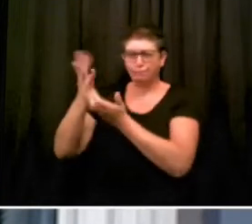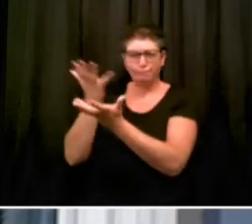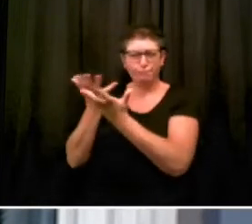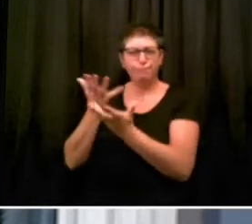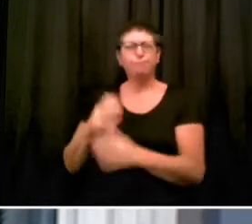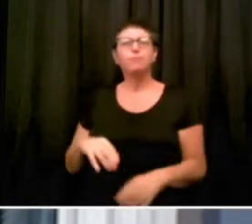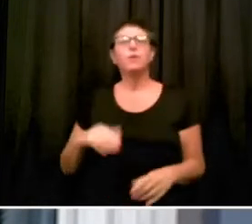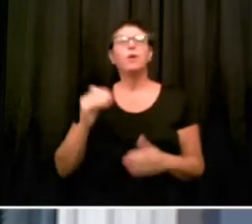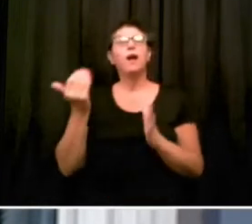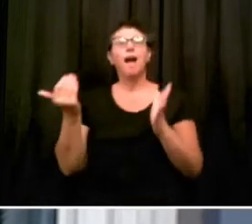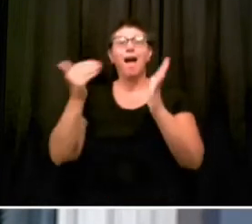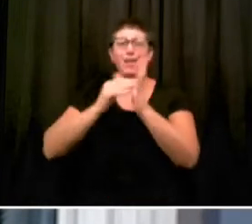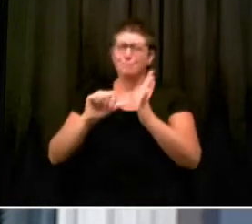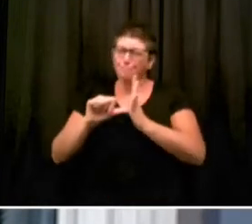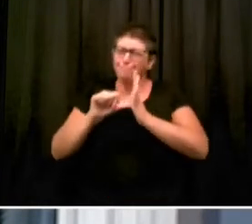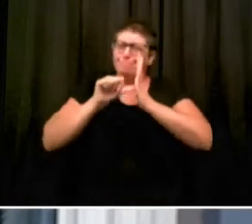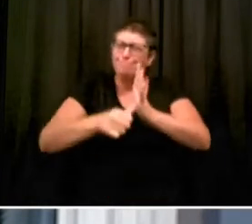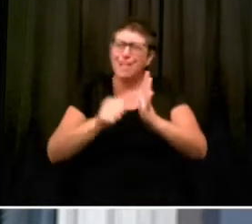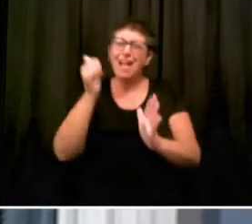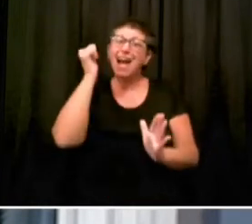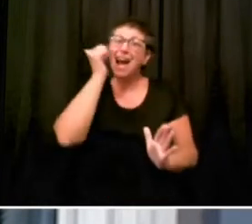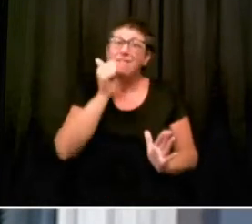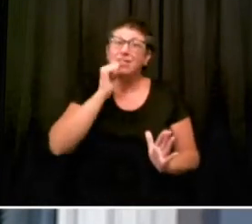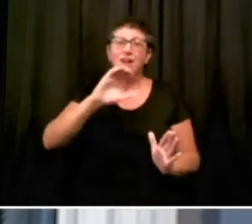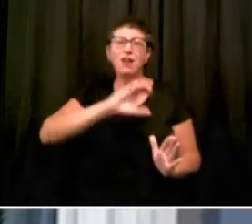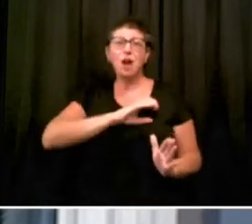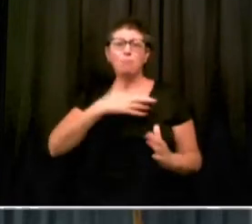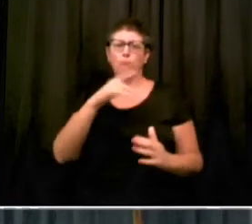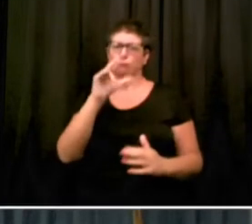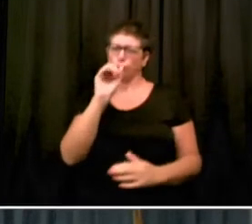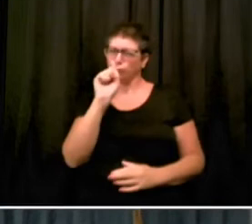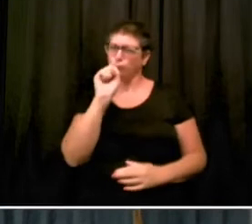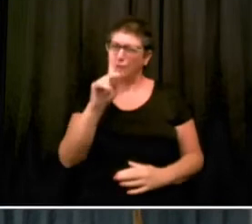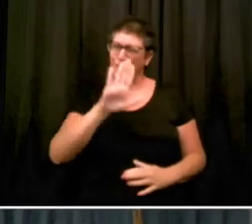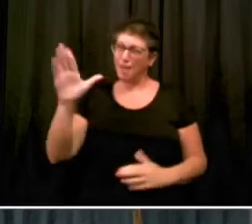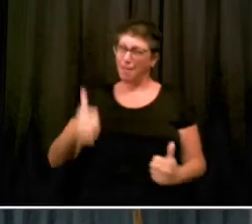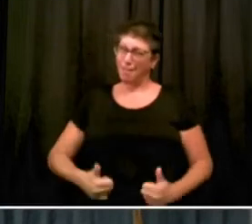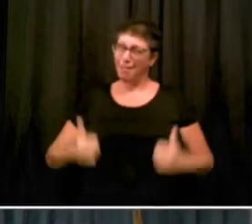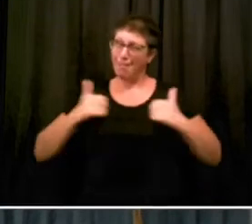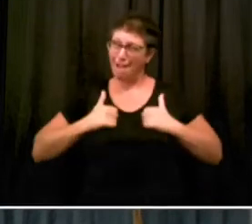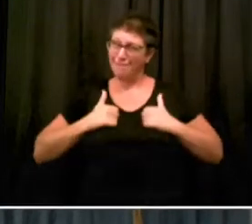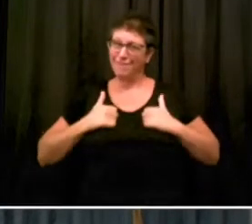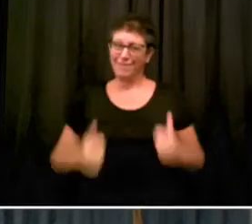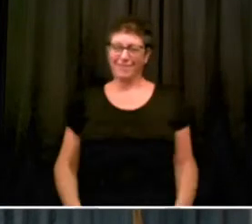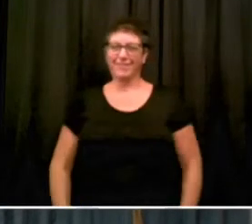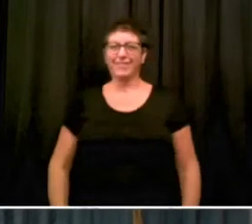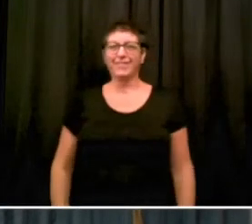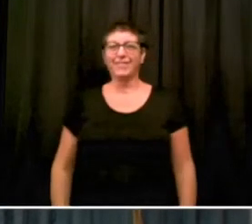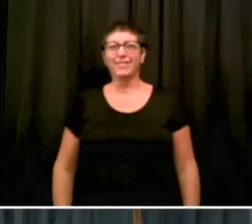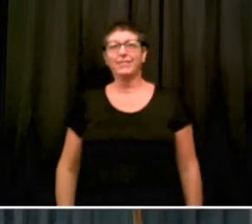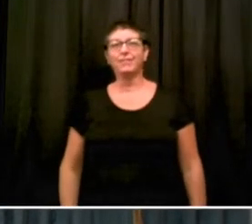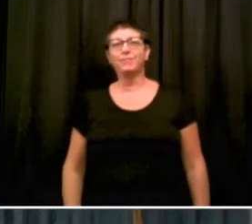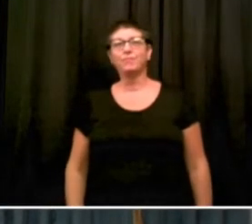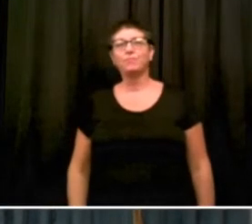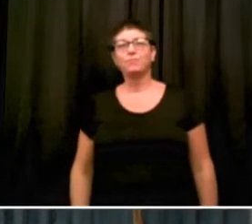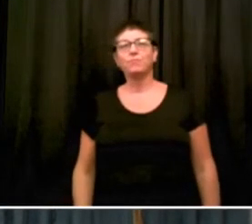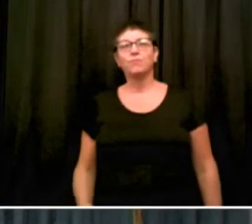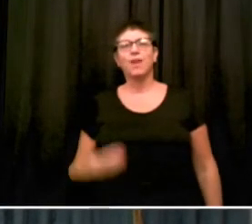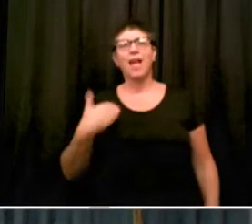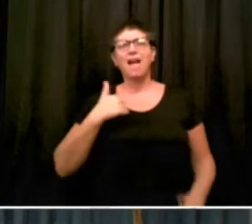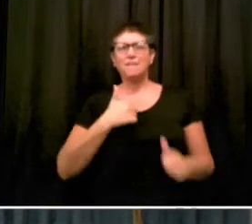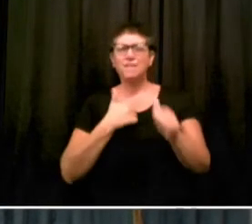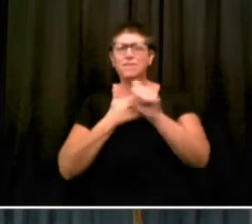City. Amen. Go ahead, Marcia. Well, I guess I just have a follow-up question,